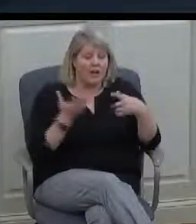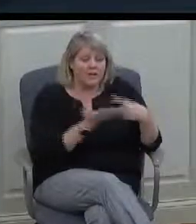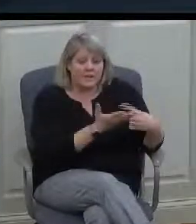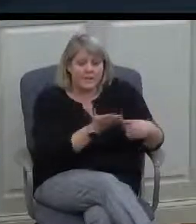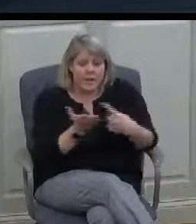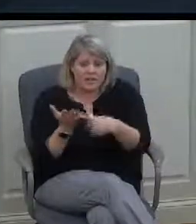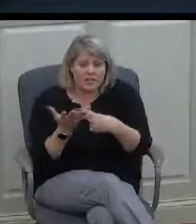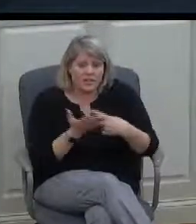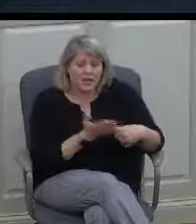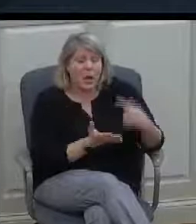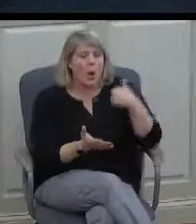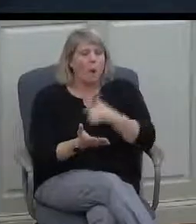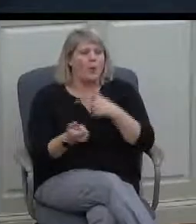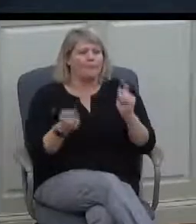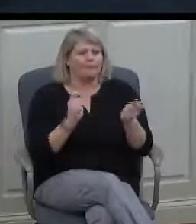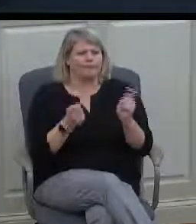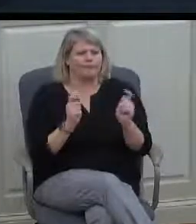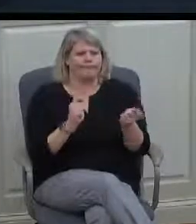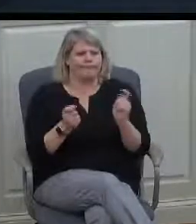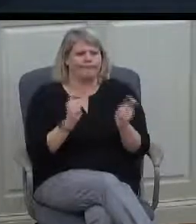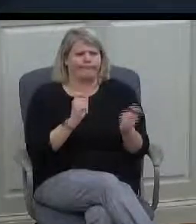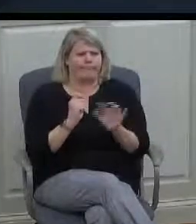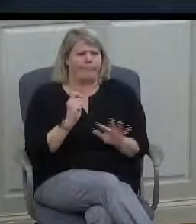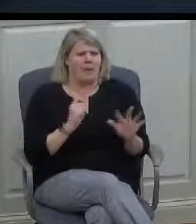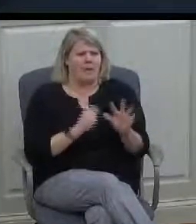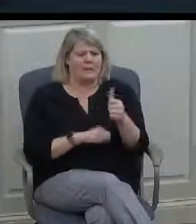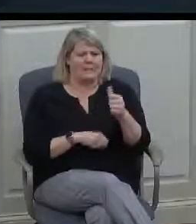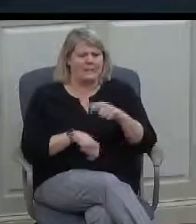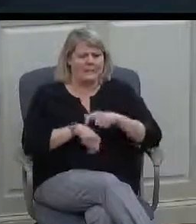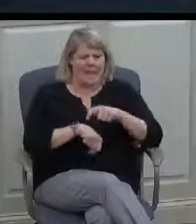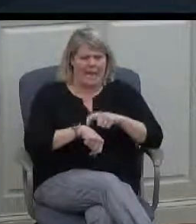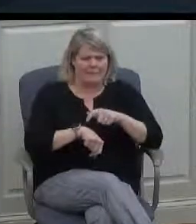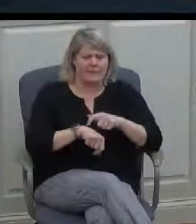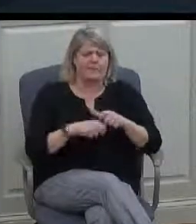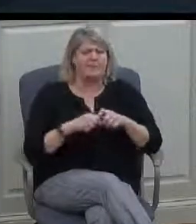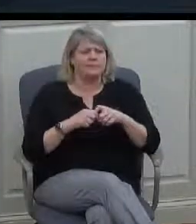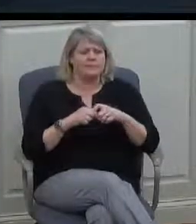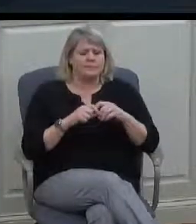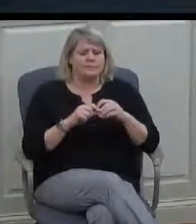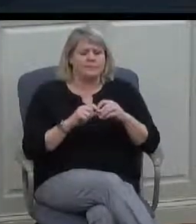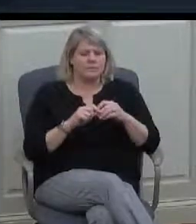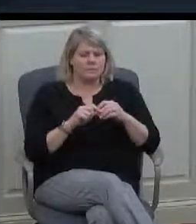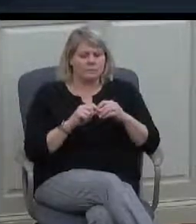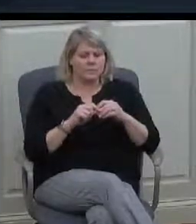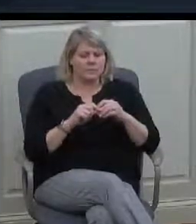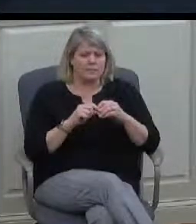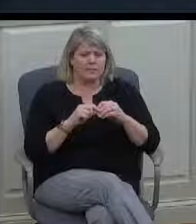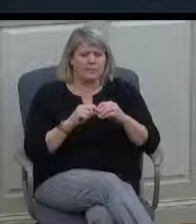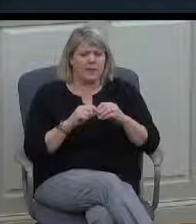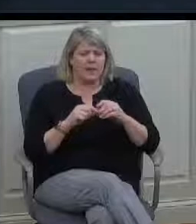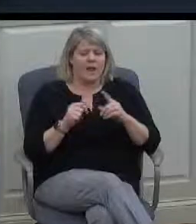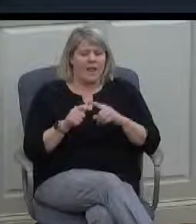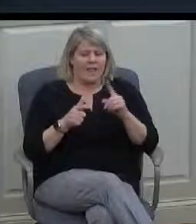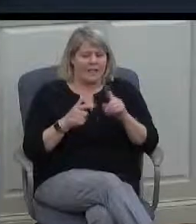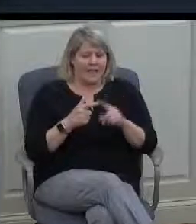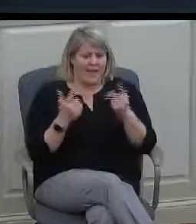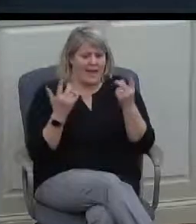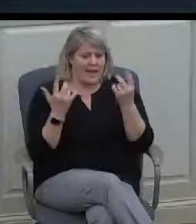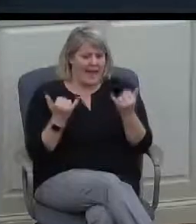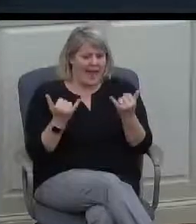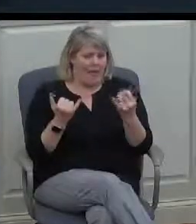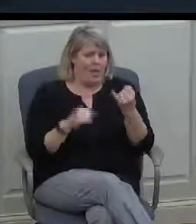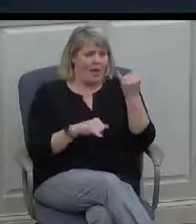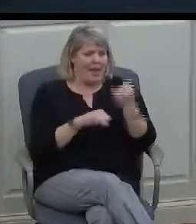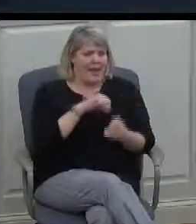about 10 rounds of revision on it total with the group. But we landed here, we made some kind of